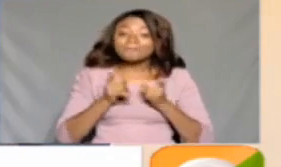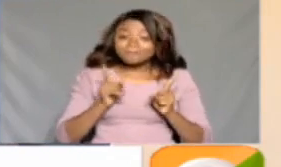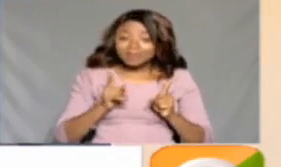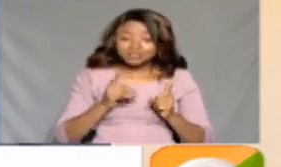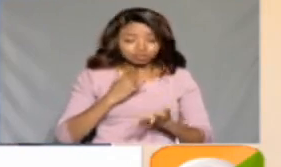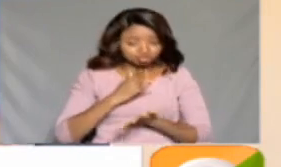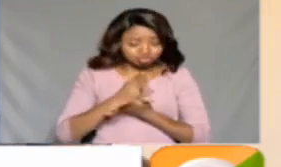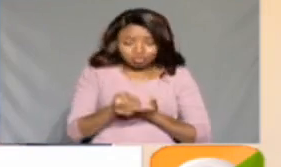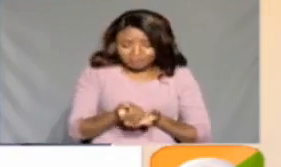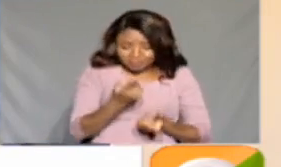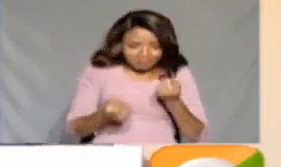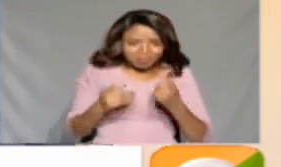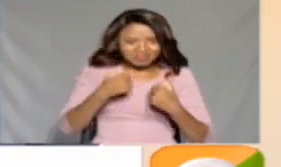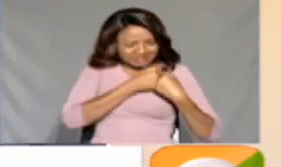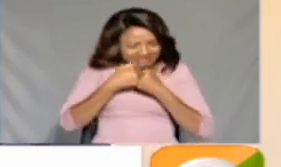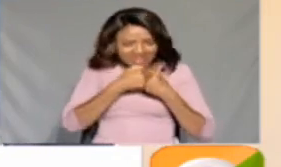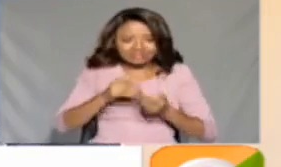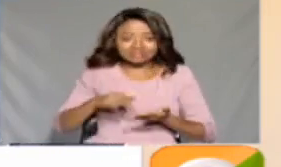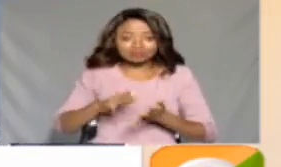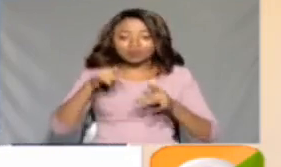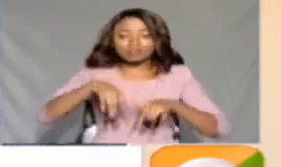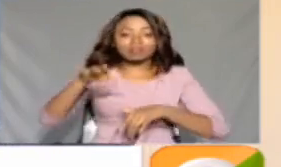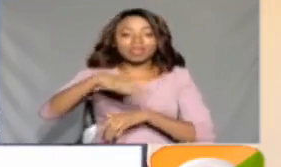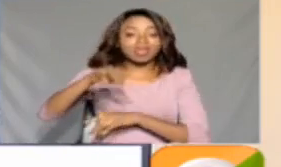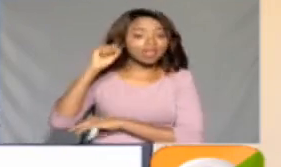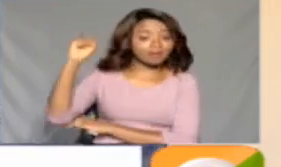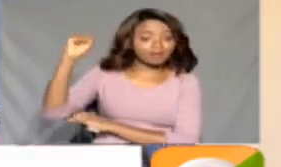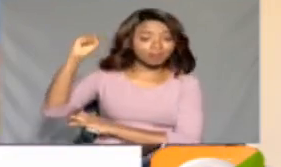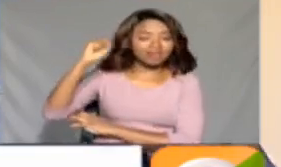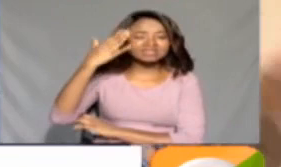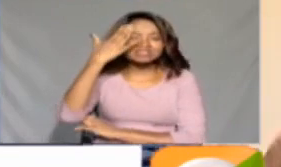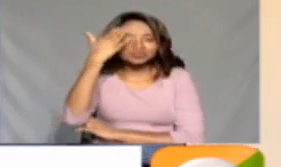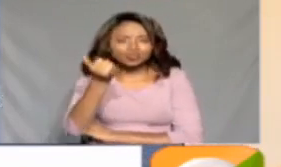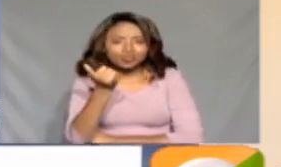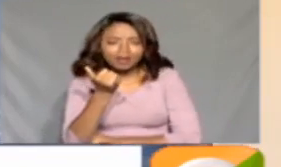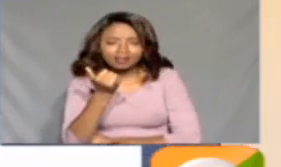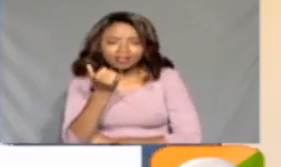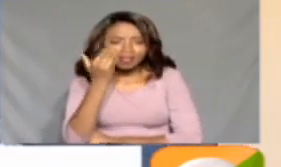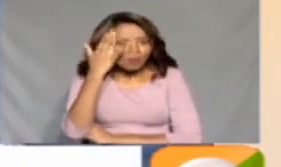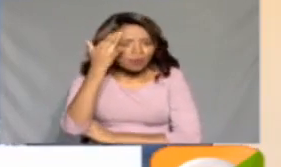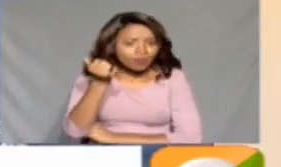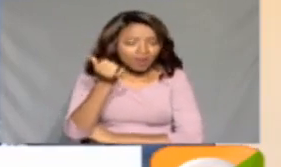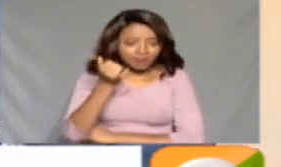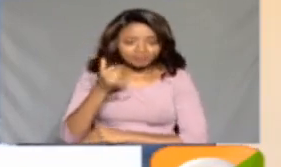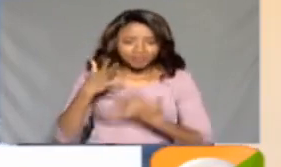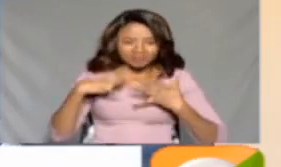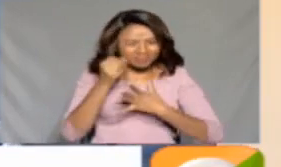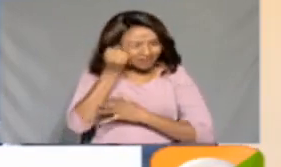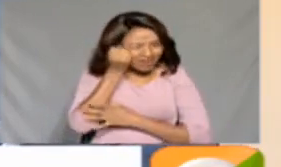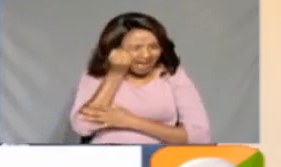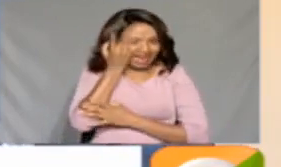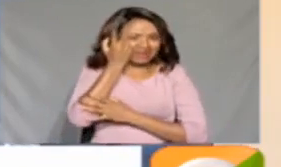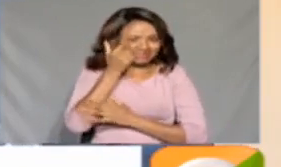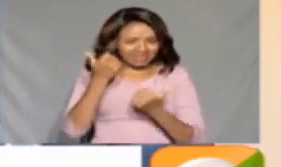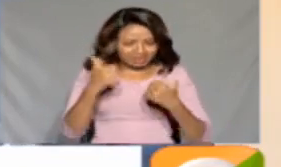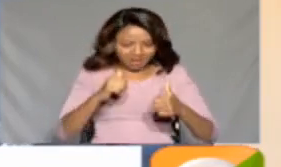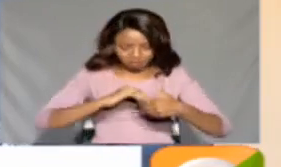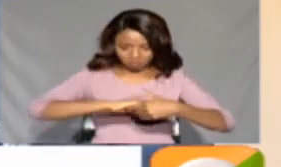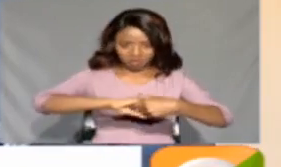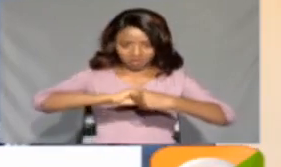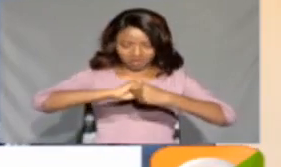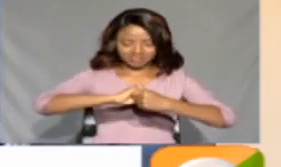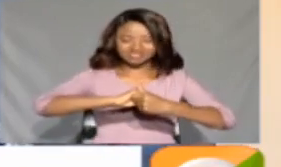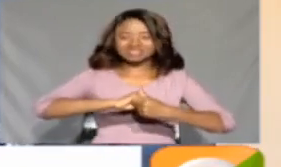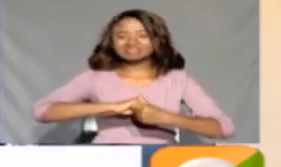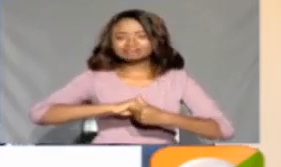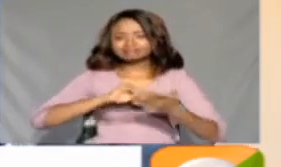challenges and conflict in this political space because people are even misunderstanding what this handshake is all about.